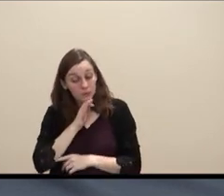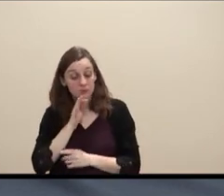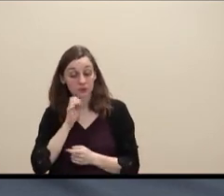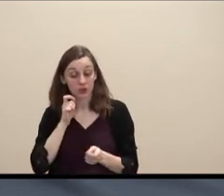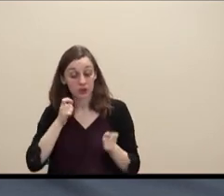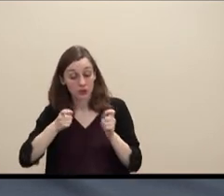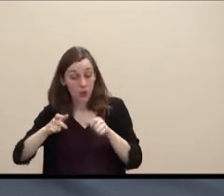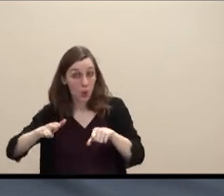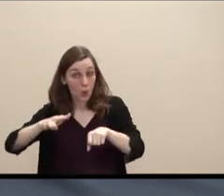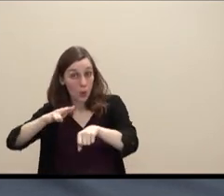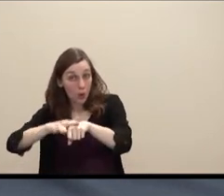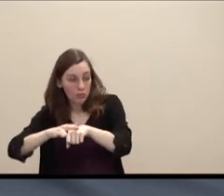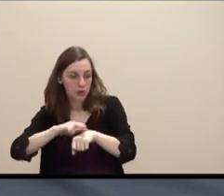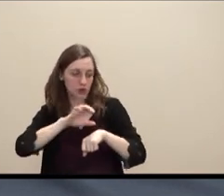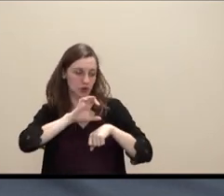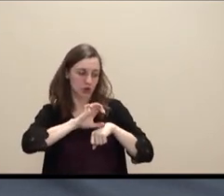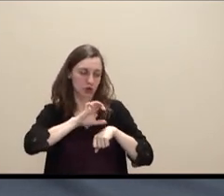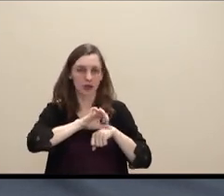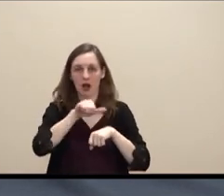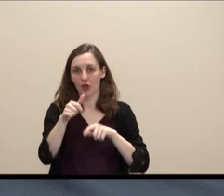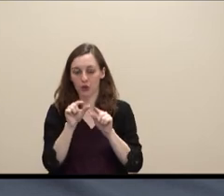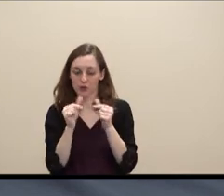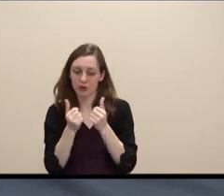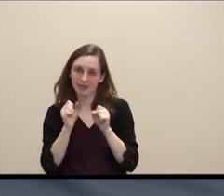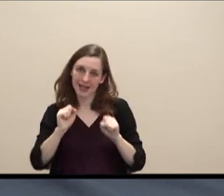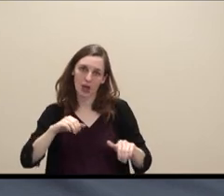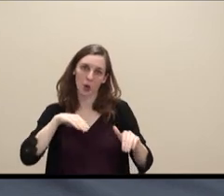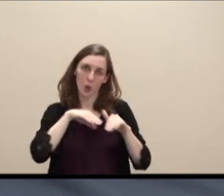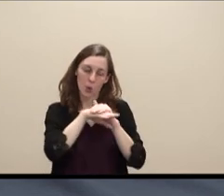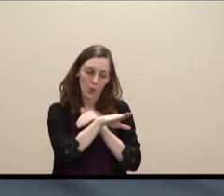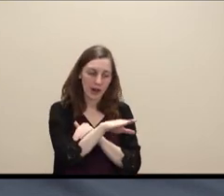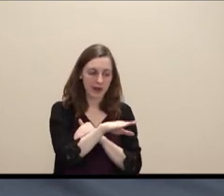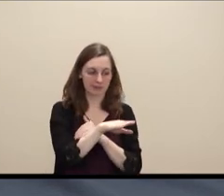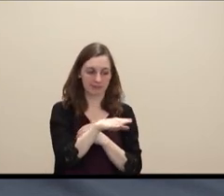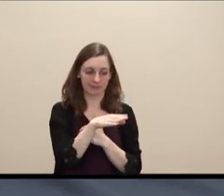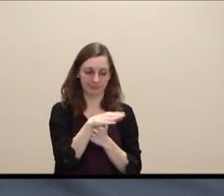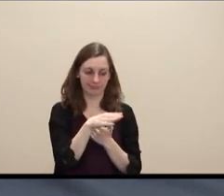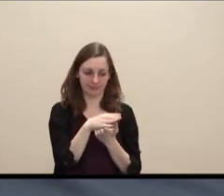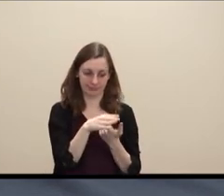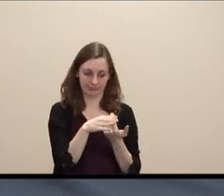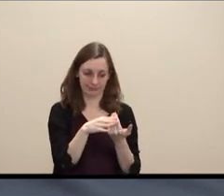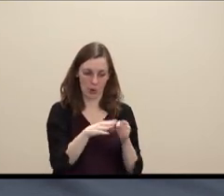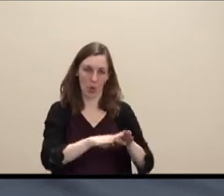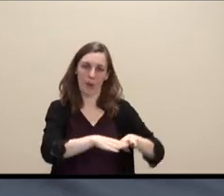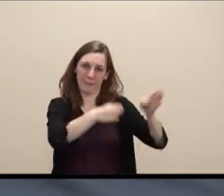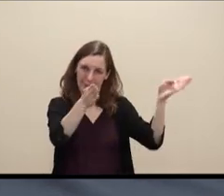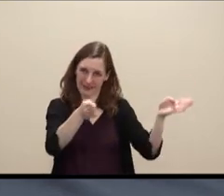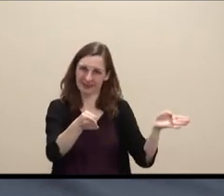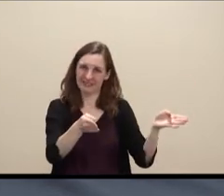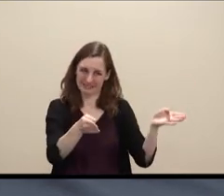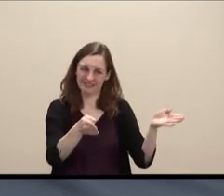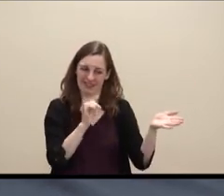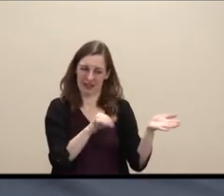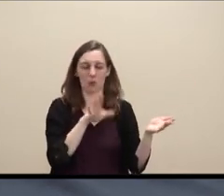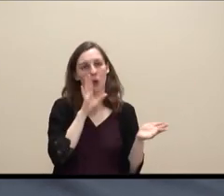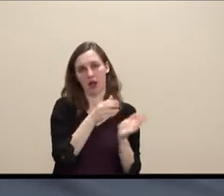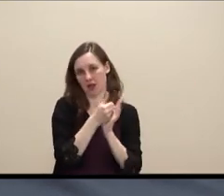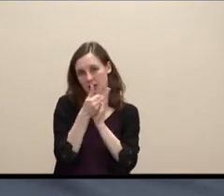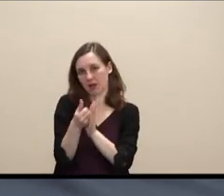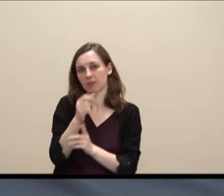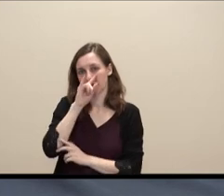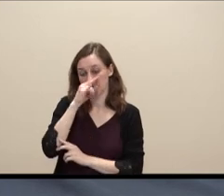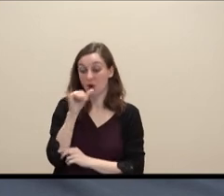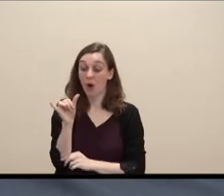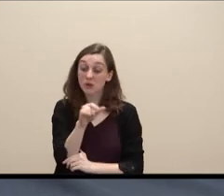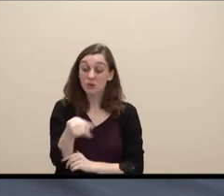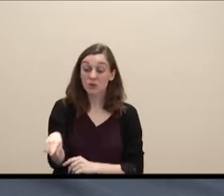and other groups can go back in and start helping these kids. And I know another thing, I heard a lot of our